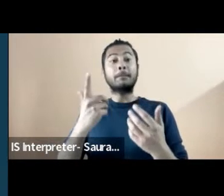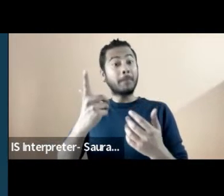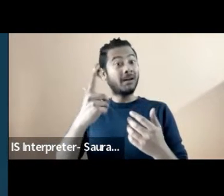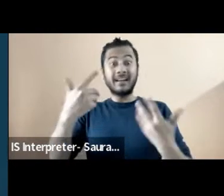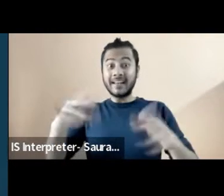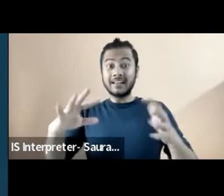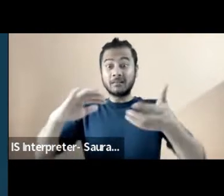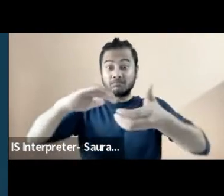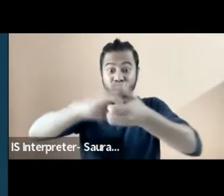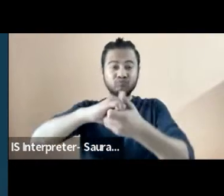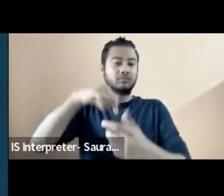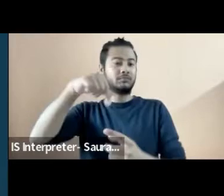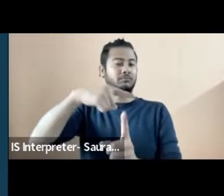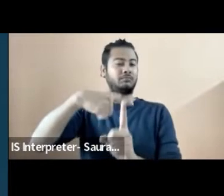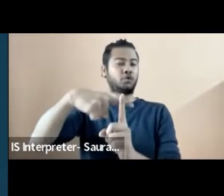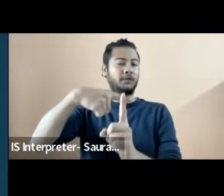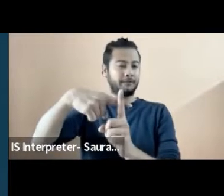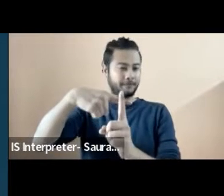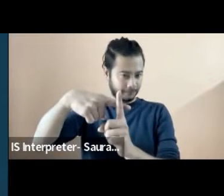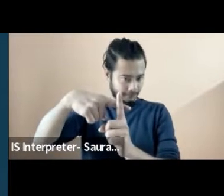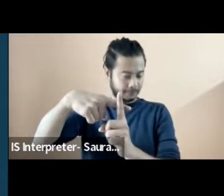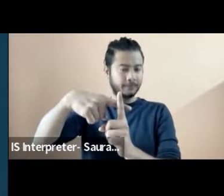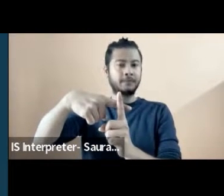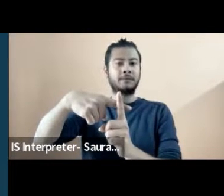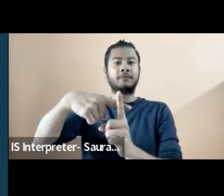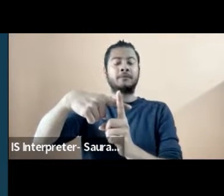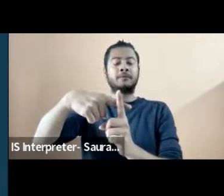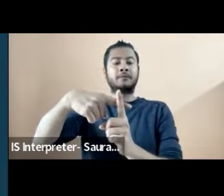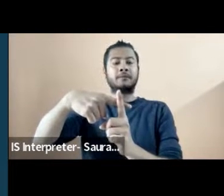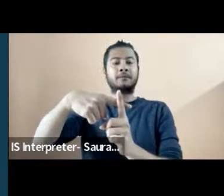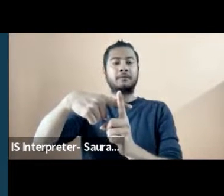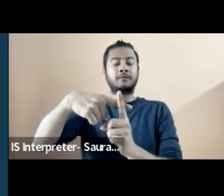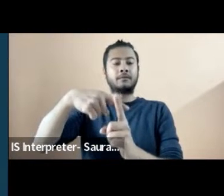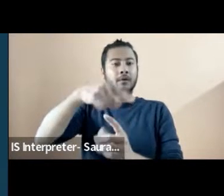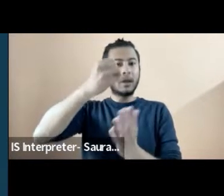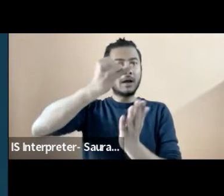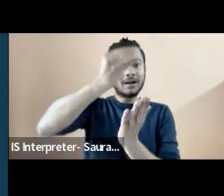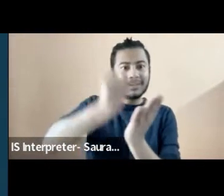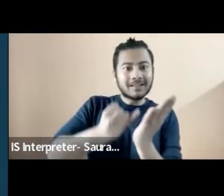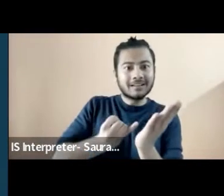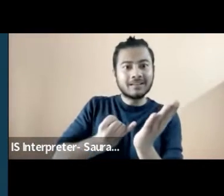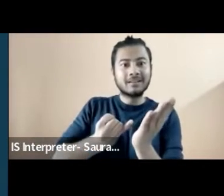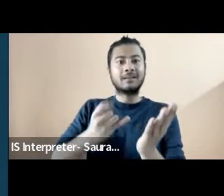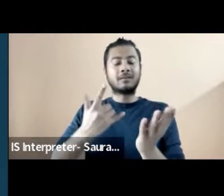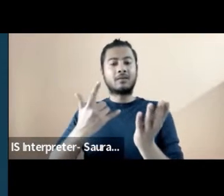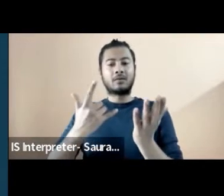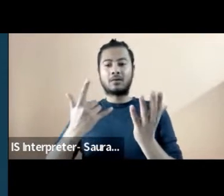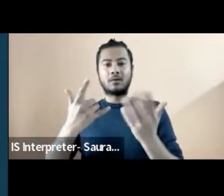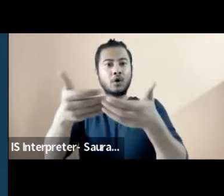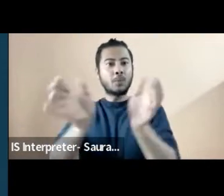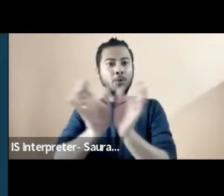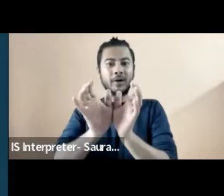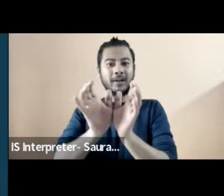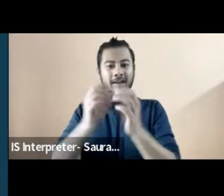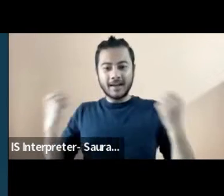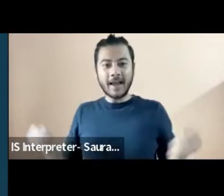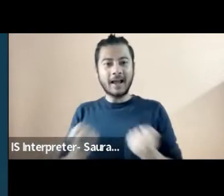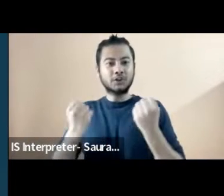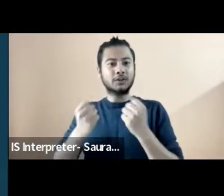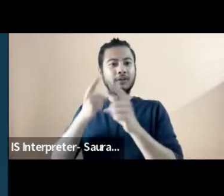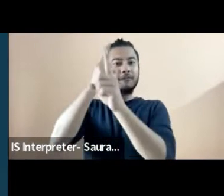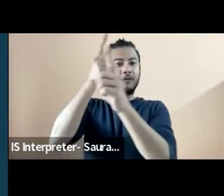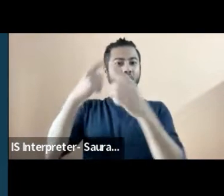experienced as part of designing and implementing the Community Action for Health project under NRHM.